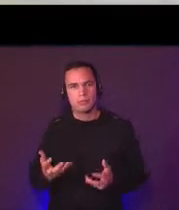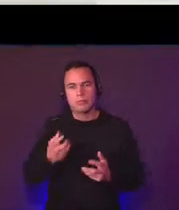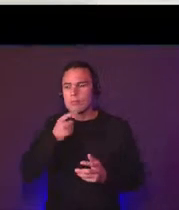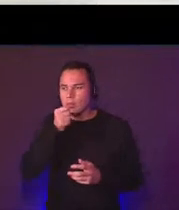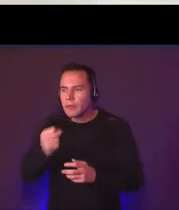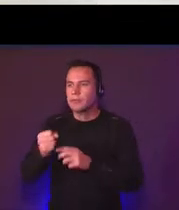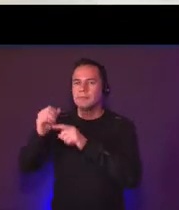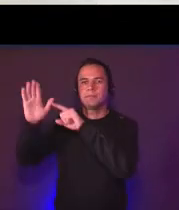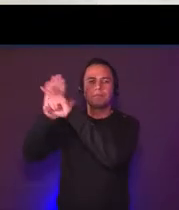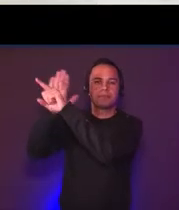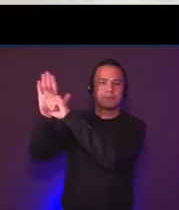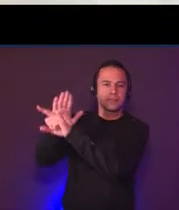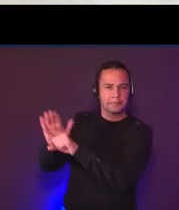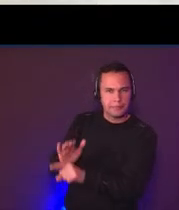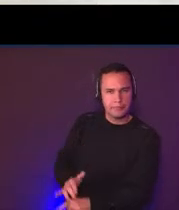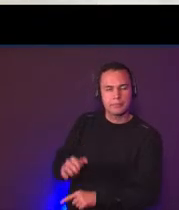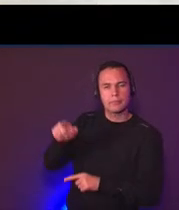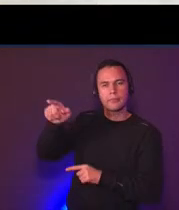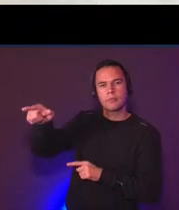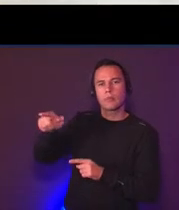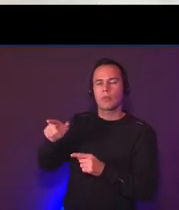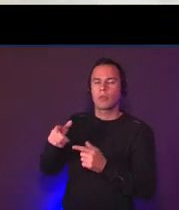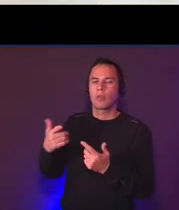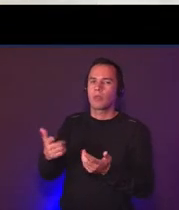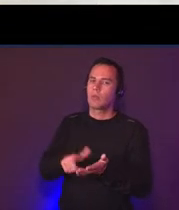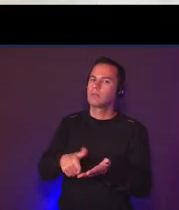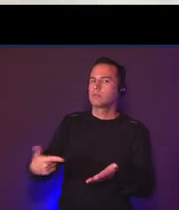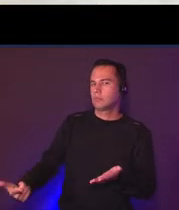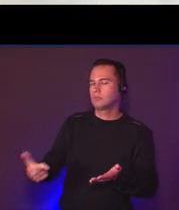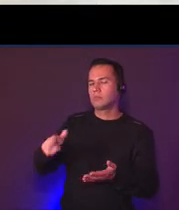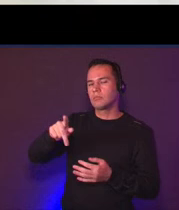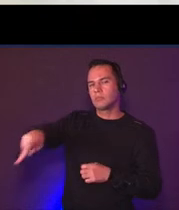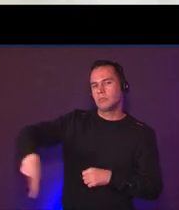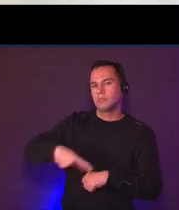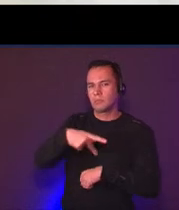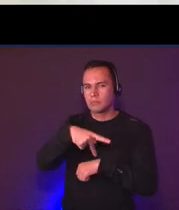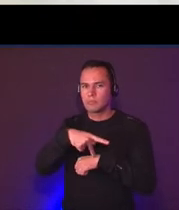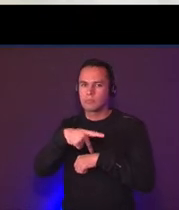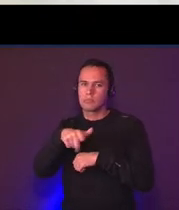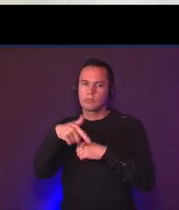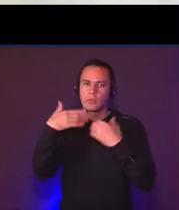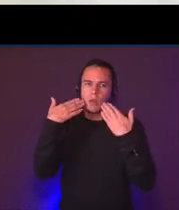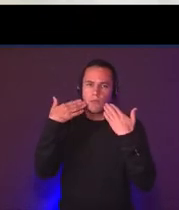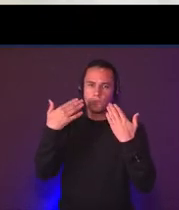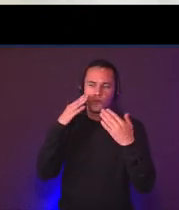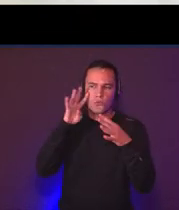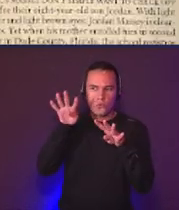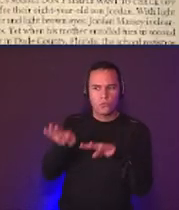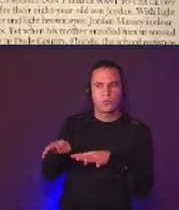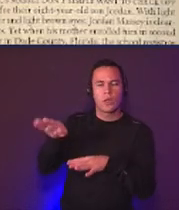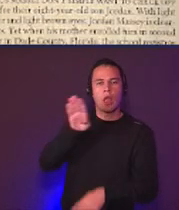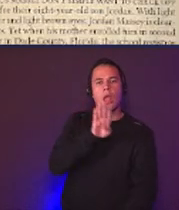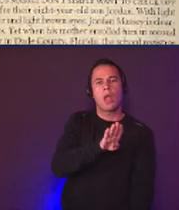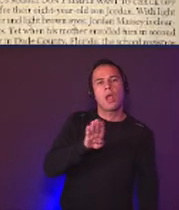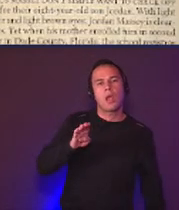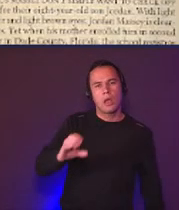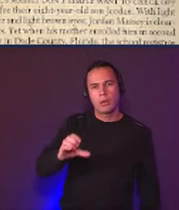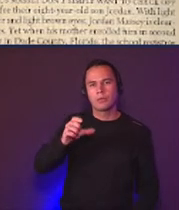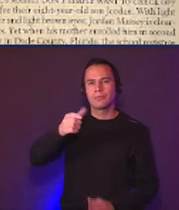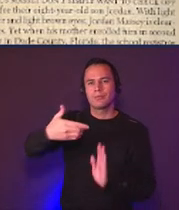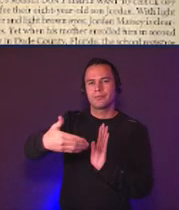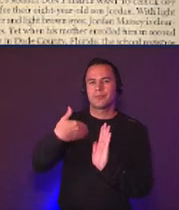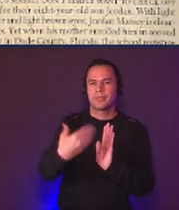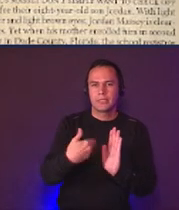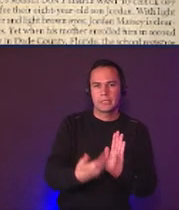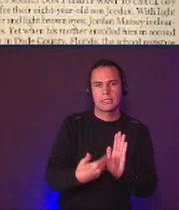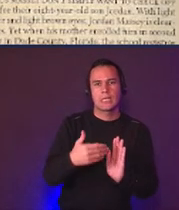country, and we were on Dateline and NBC News and CBS News, and we were in Time Magazine with an article with Tiger Woods.